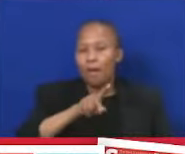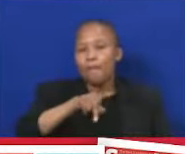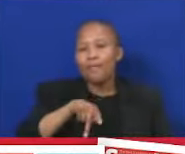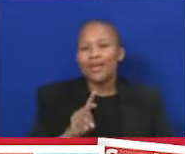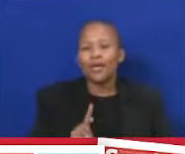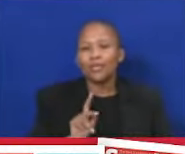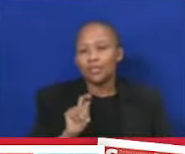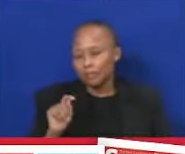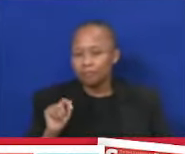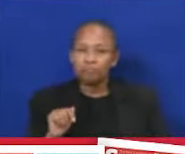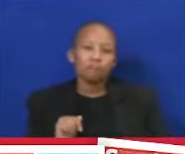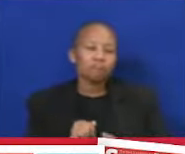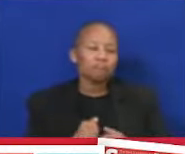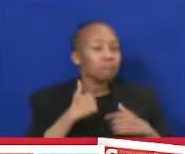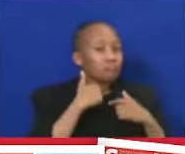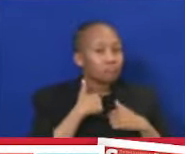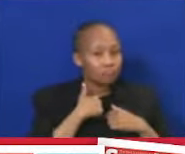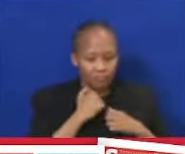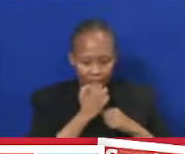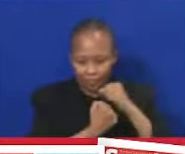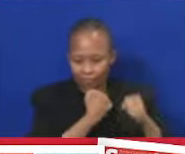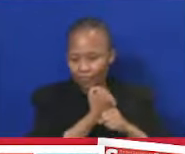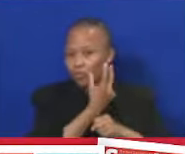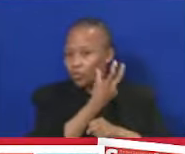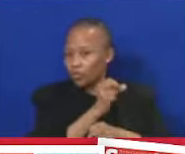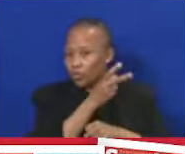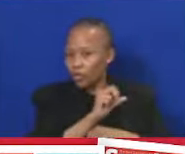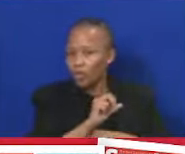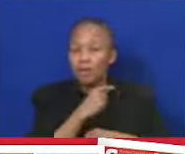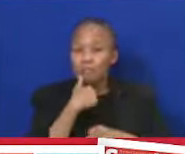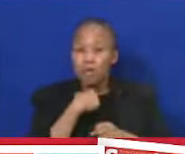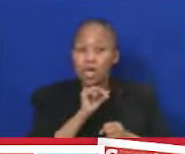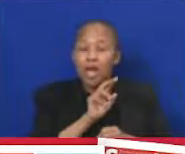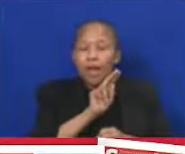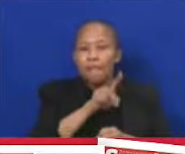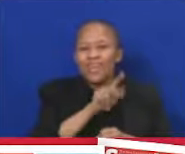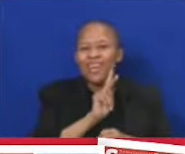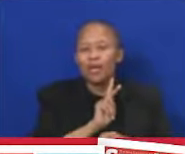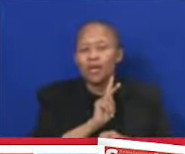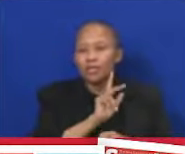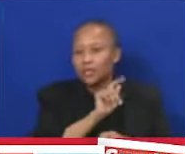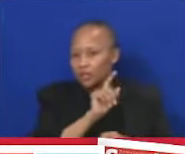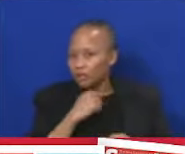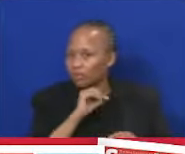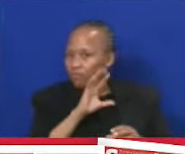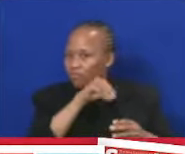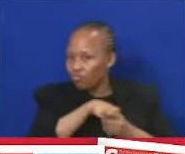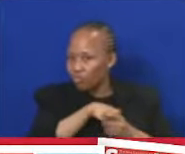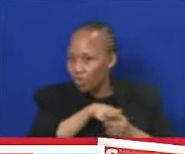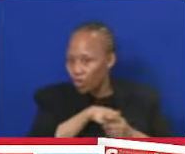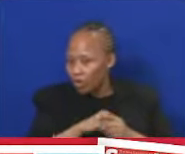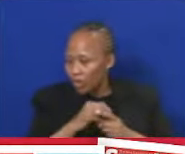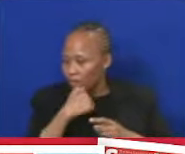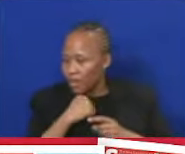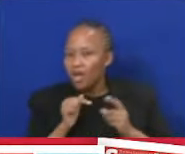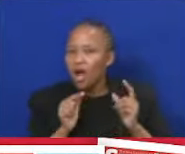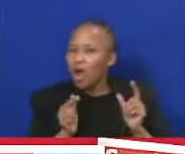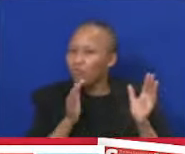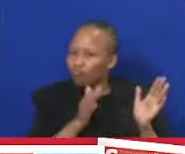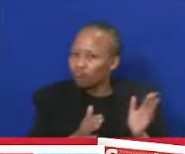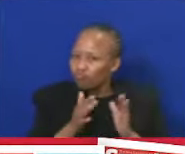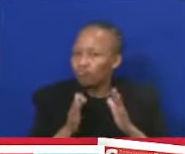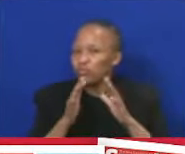In 2020, I joined the PKTT where I conducted organized investigations into the